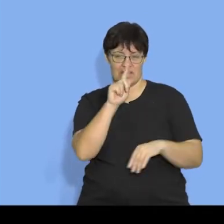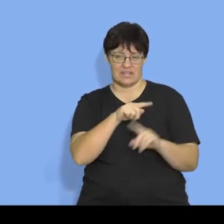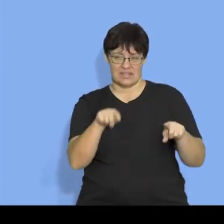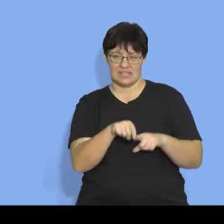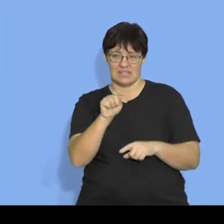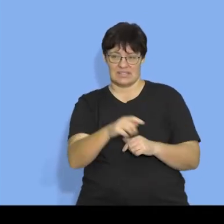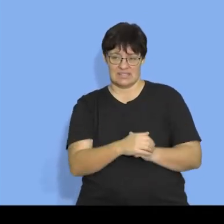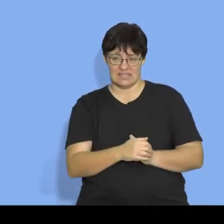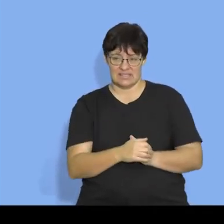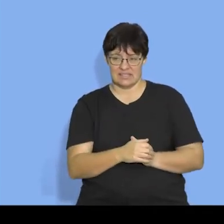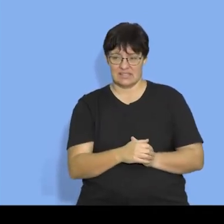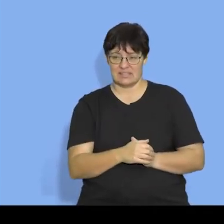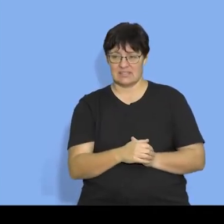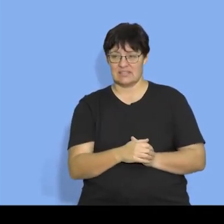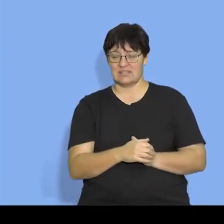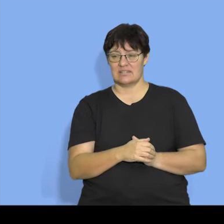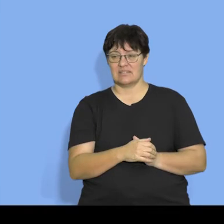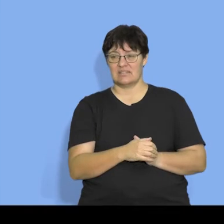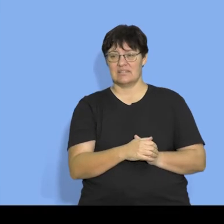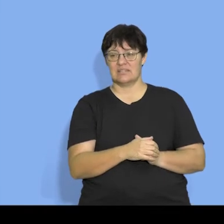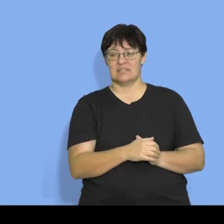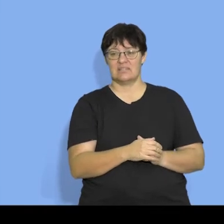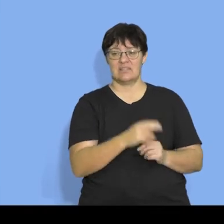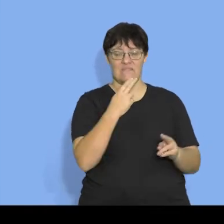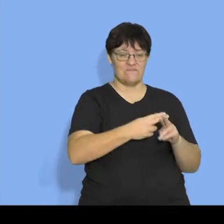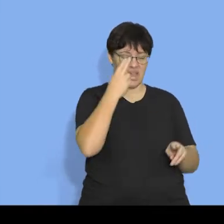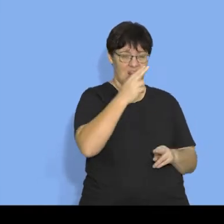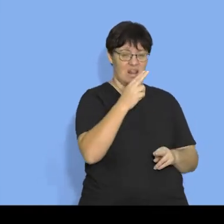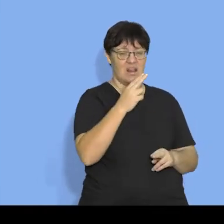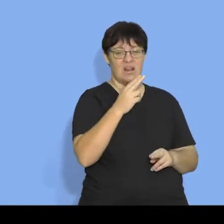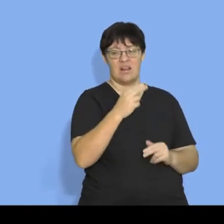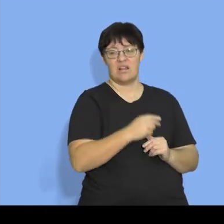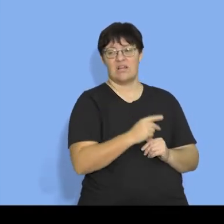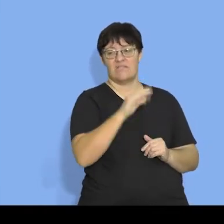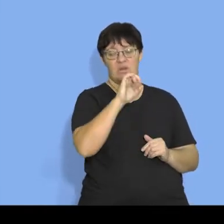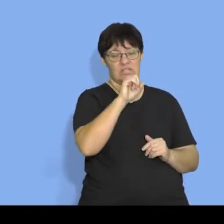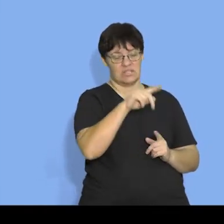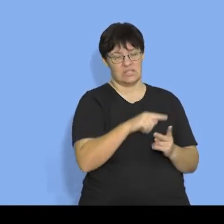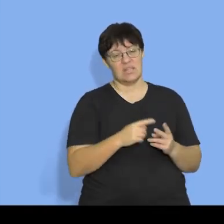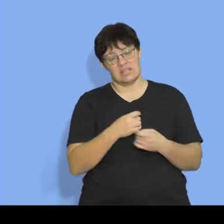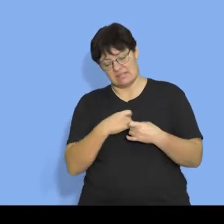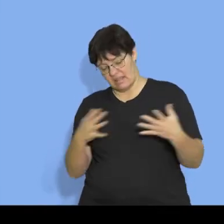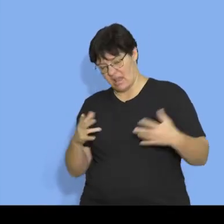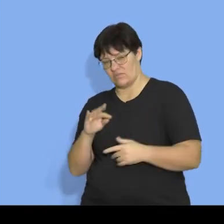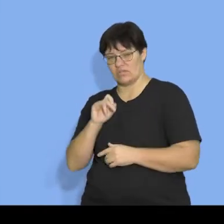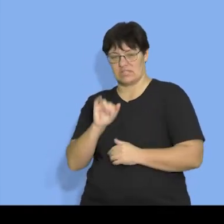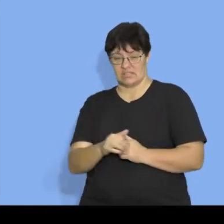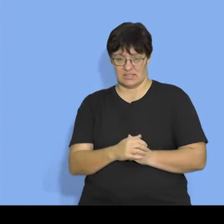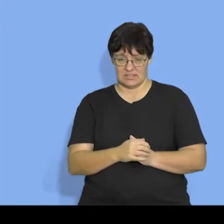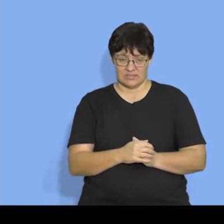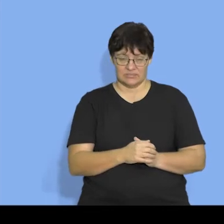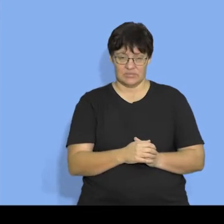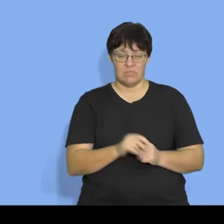VI. Oopsie, what I mean by that, final velocity,